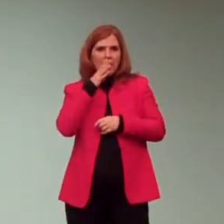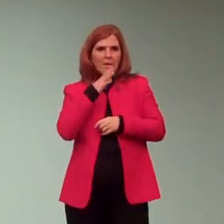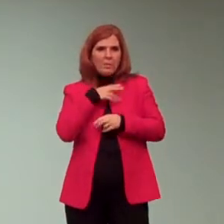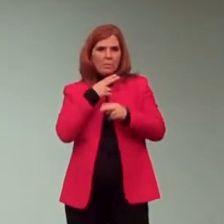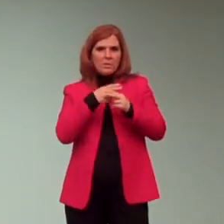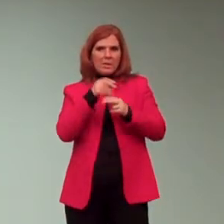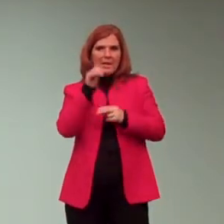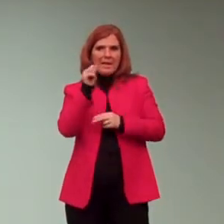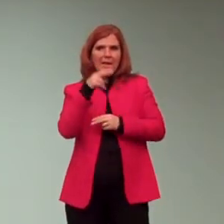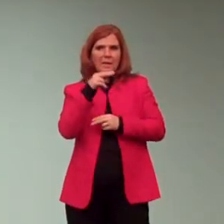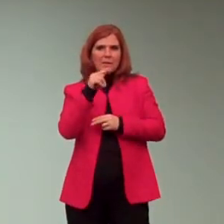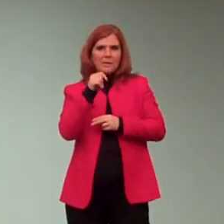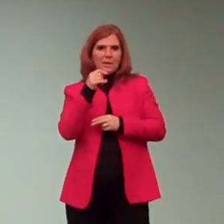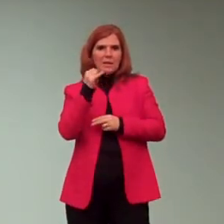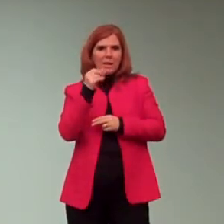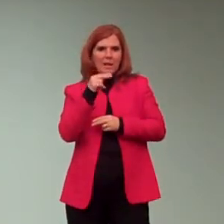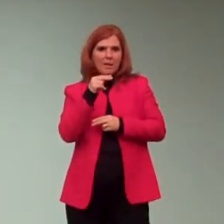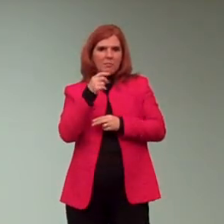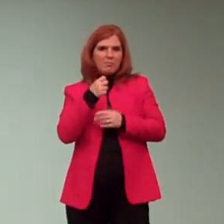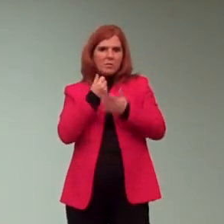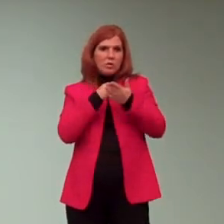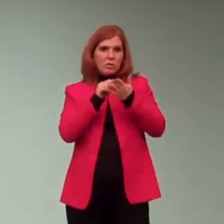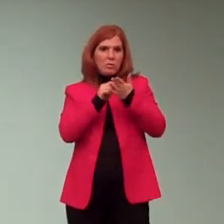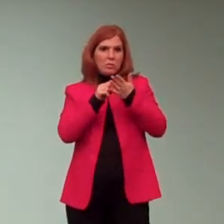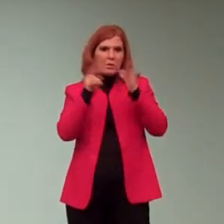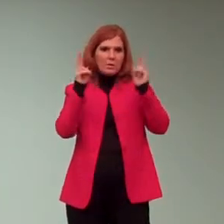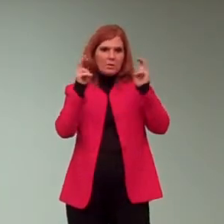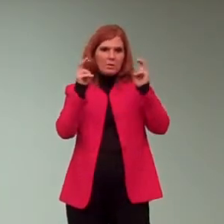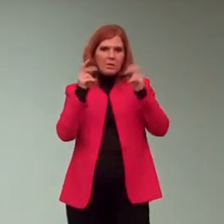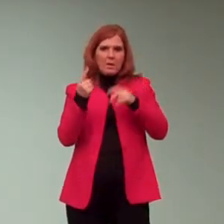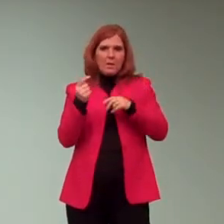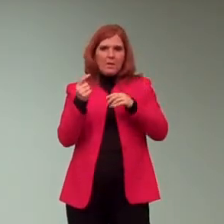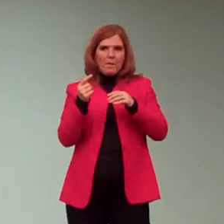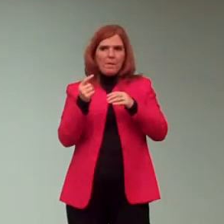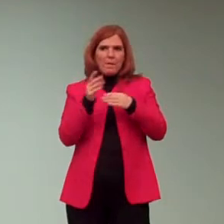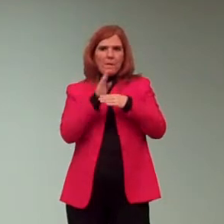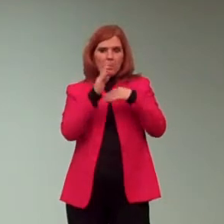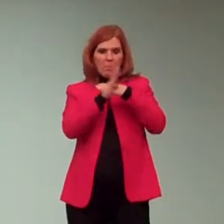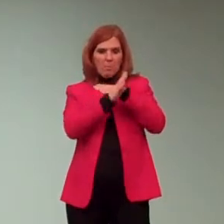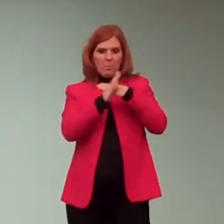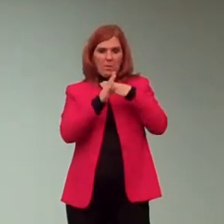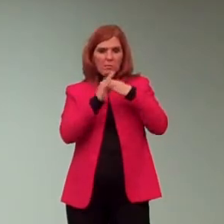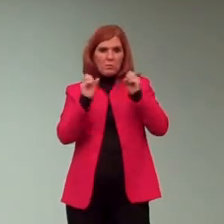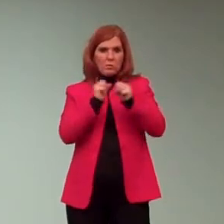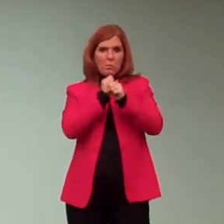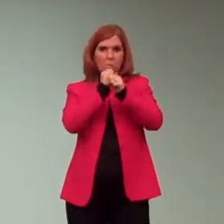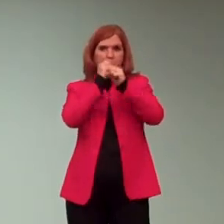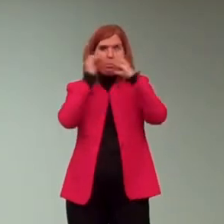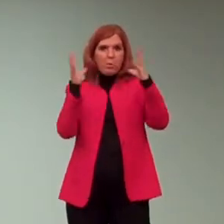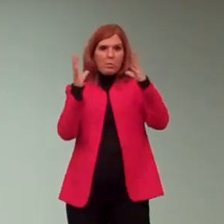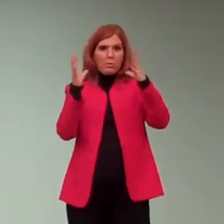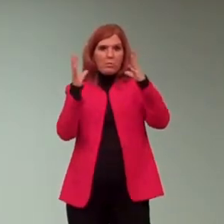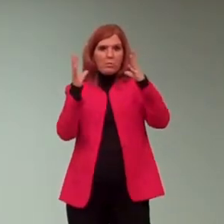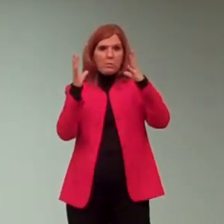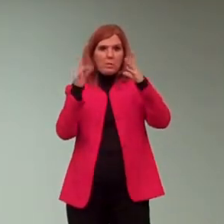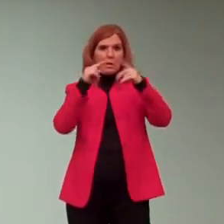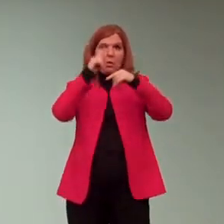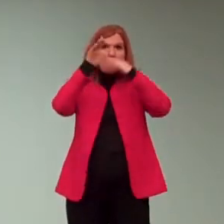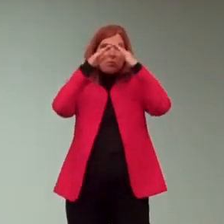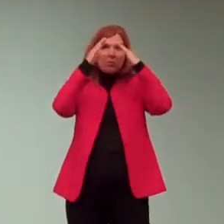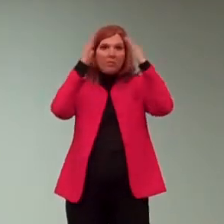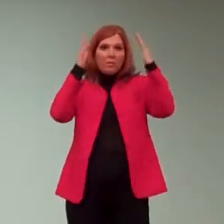Antin, A-N-T-I-N, and this is what she wrote. The boundaries burst. The arch of heaven